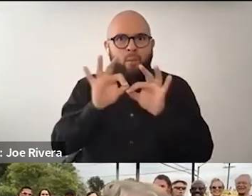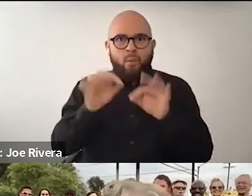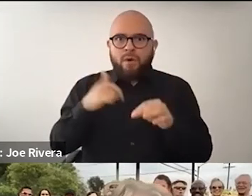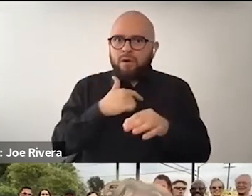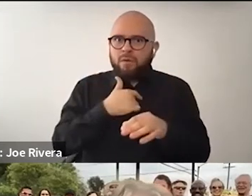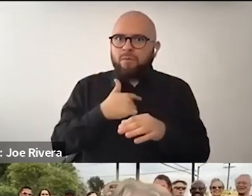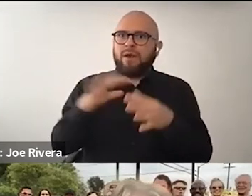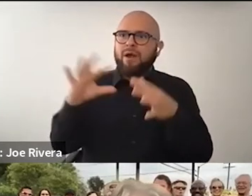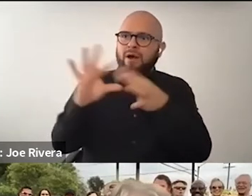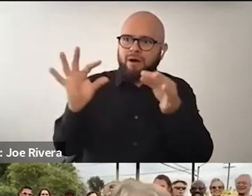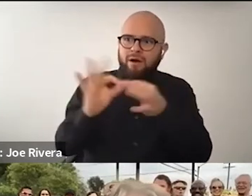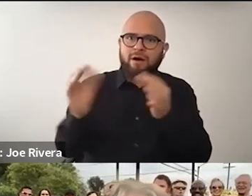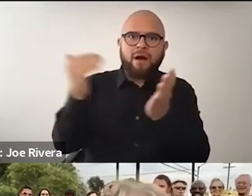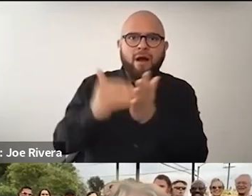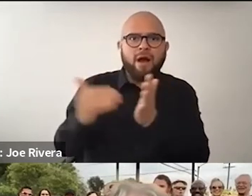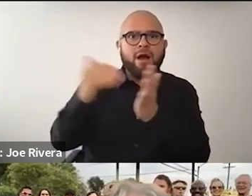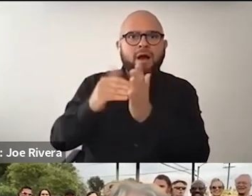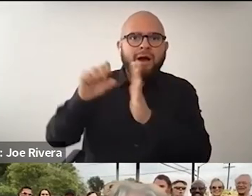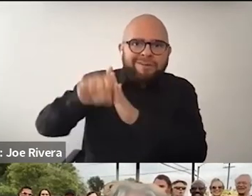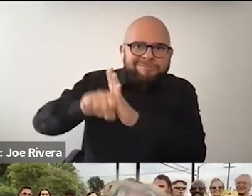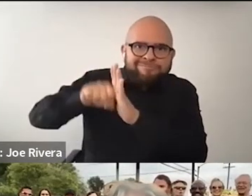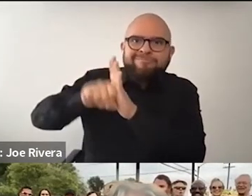to make it more, bigger, better.